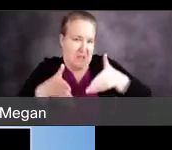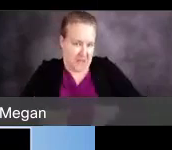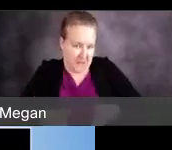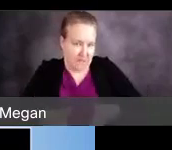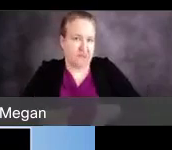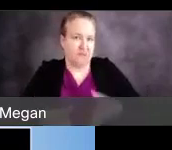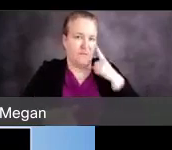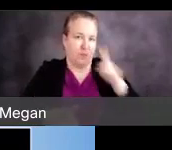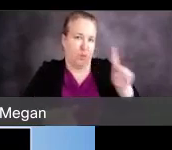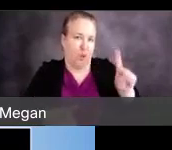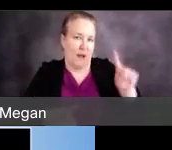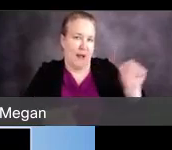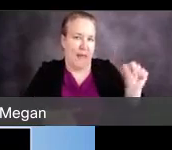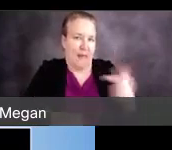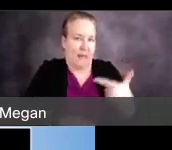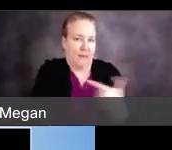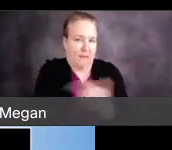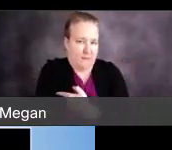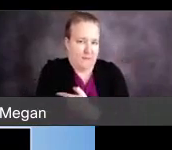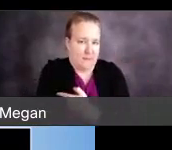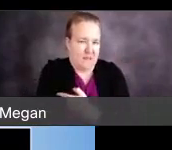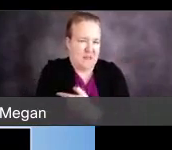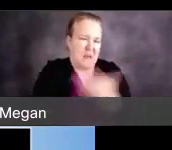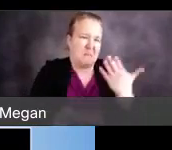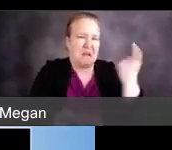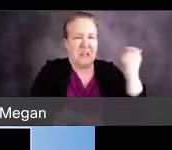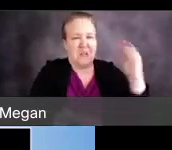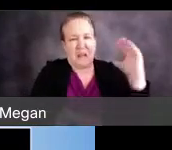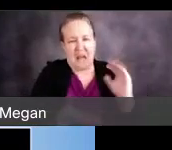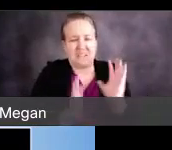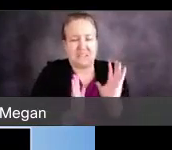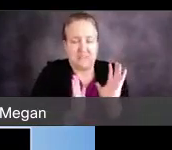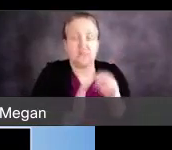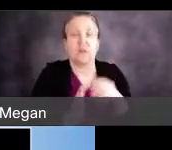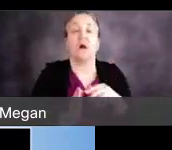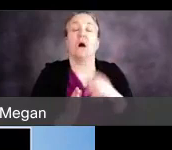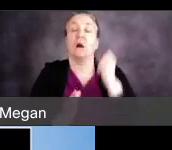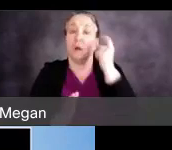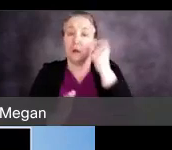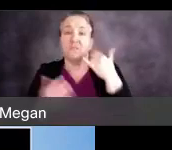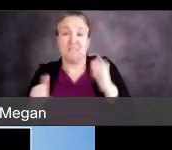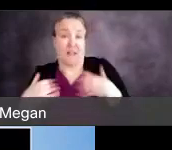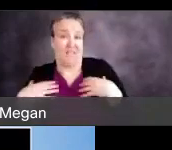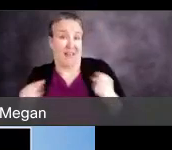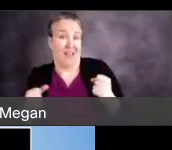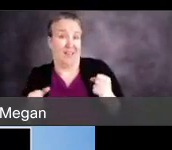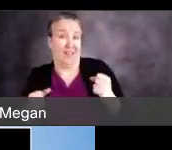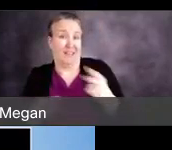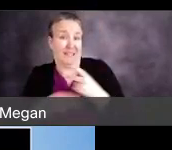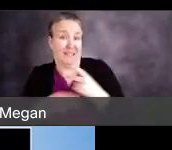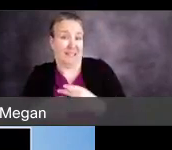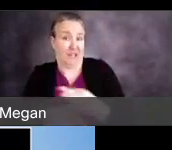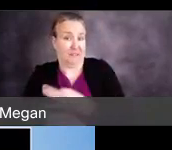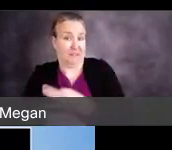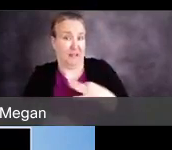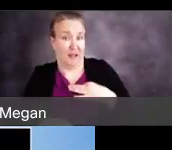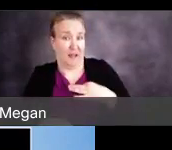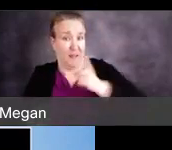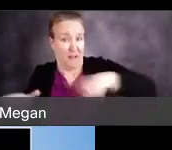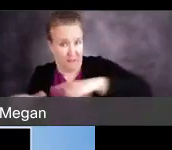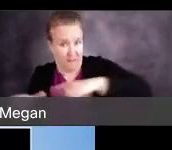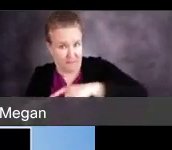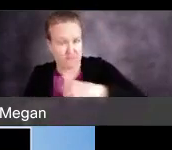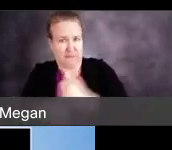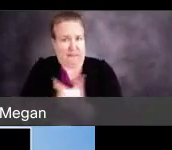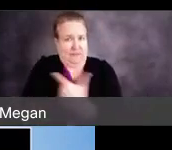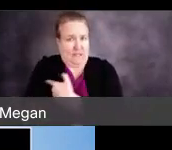1A group, maybe slightly less than that. And then we do still have healthcare personnel that are getting